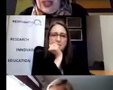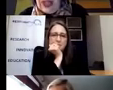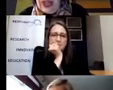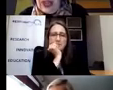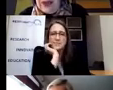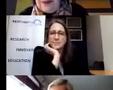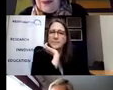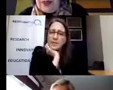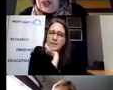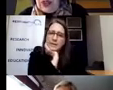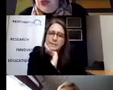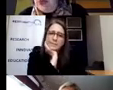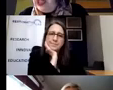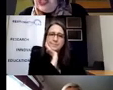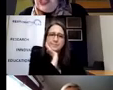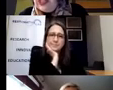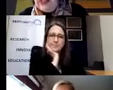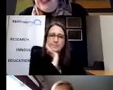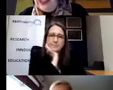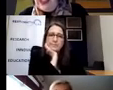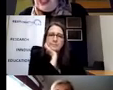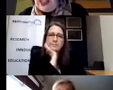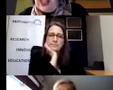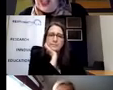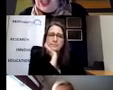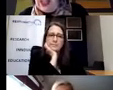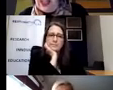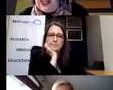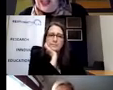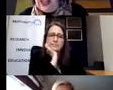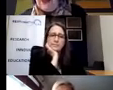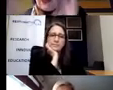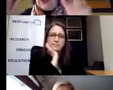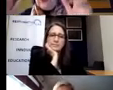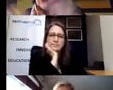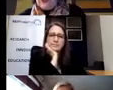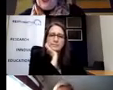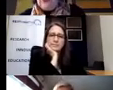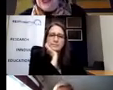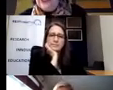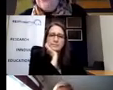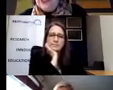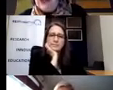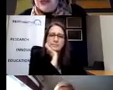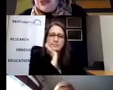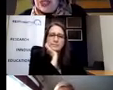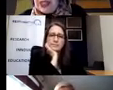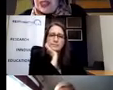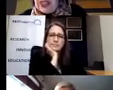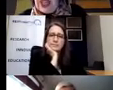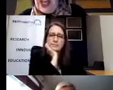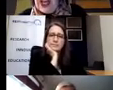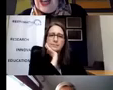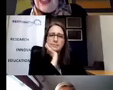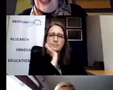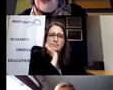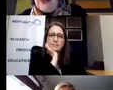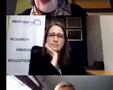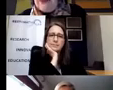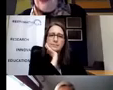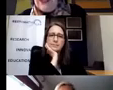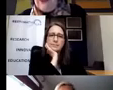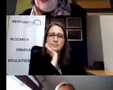involved, you don't need to convince the abuser or anybody who's resisting. I